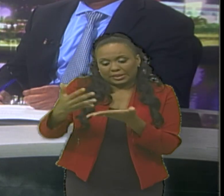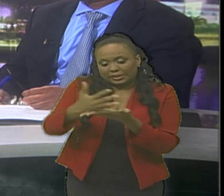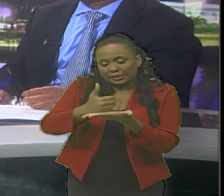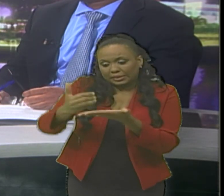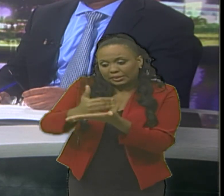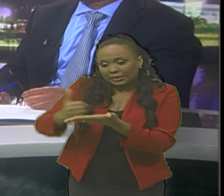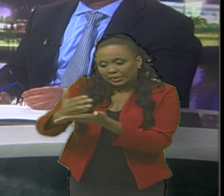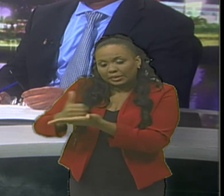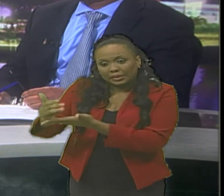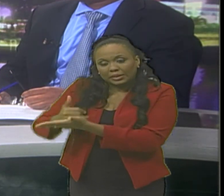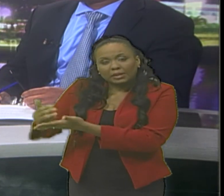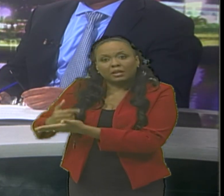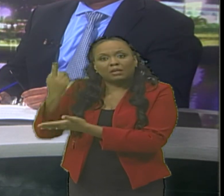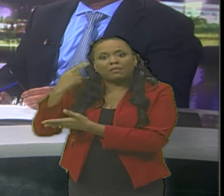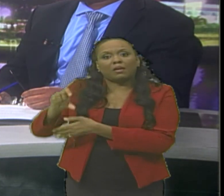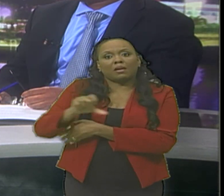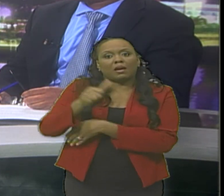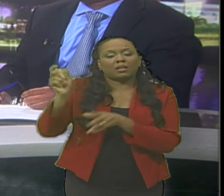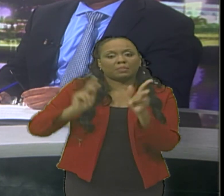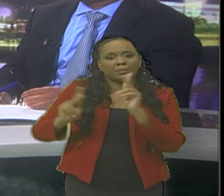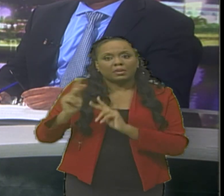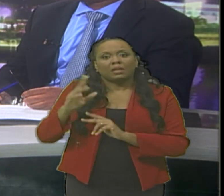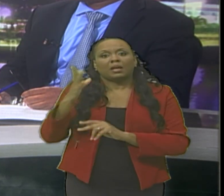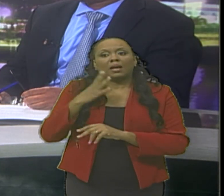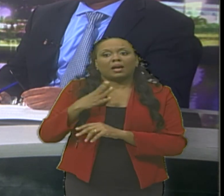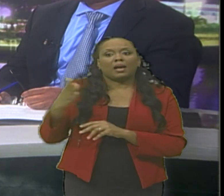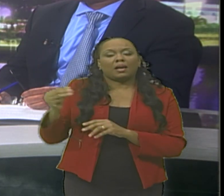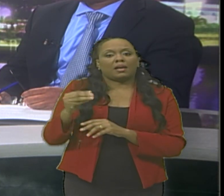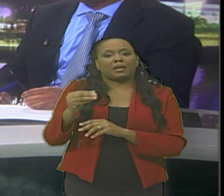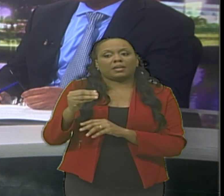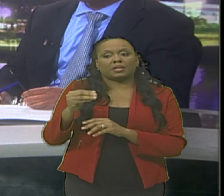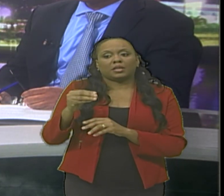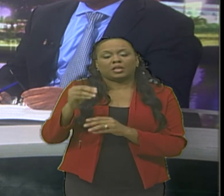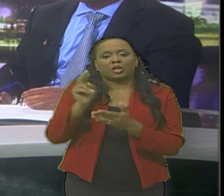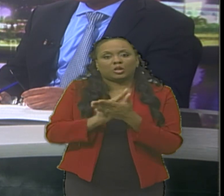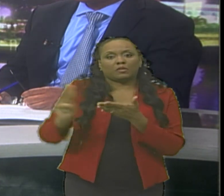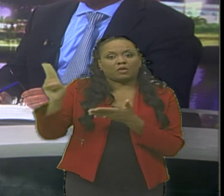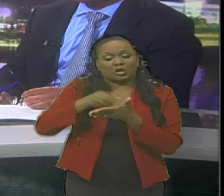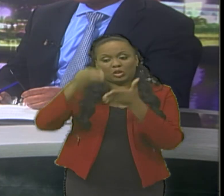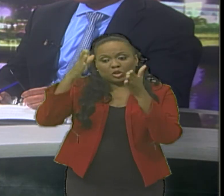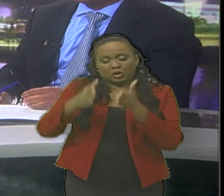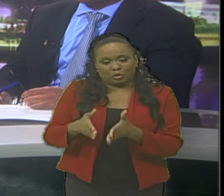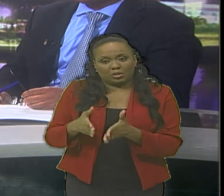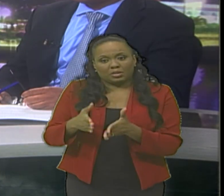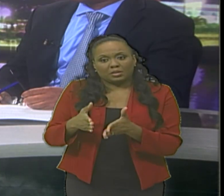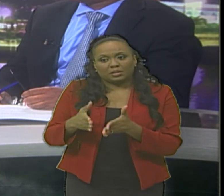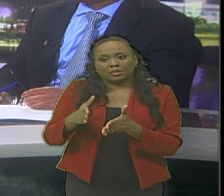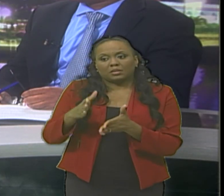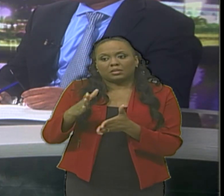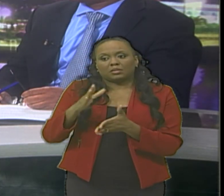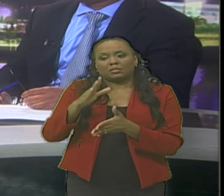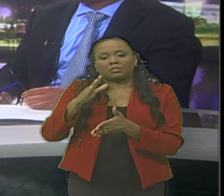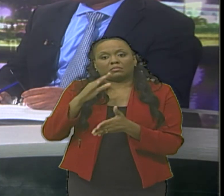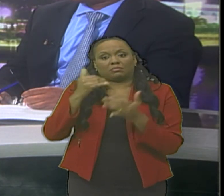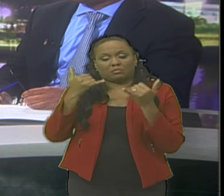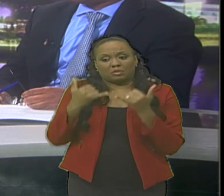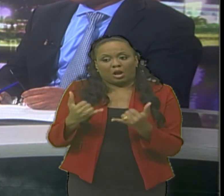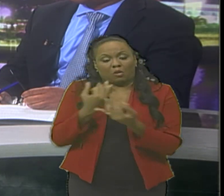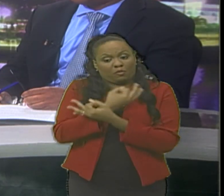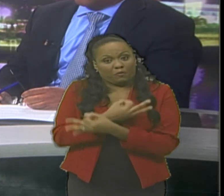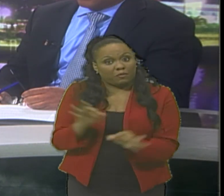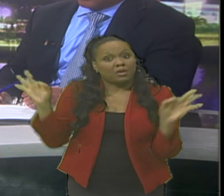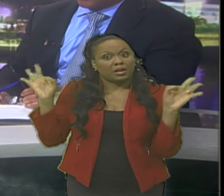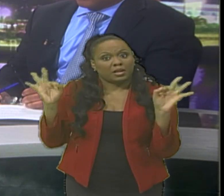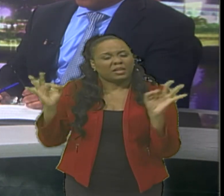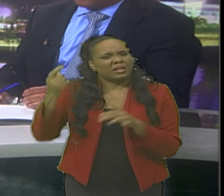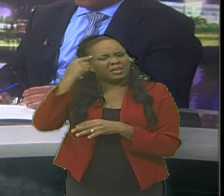as removal of UE fees, an appropriate economic policy? That's given that the stated goal of annual IMF briefings, as well as the present